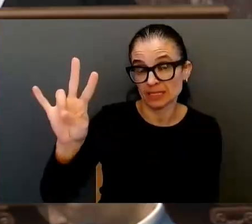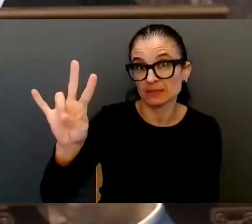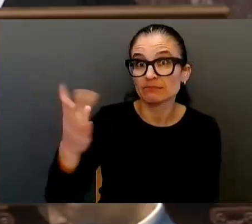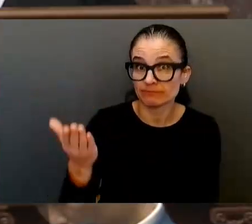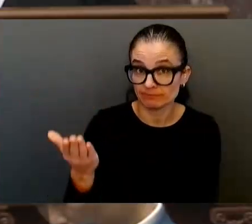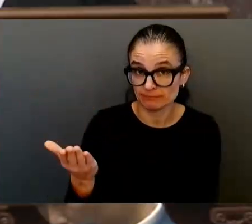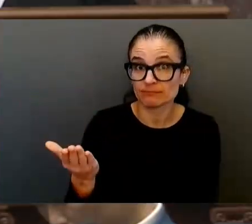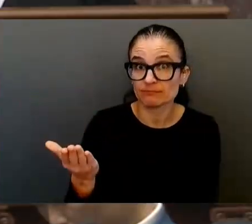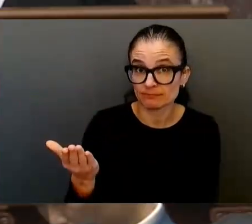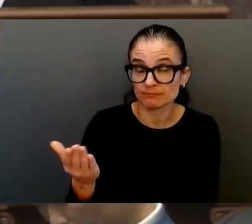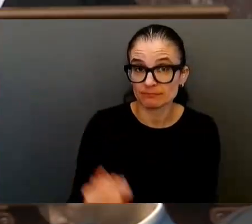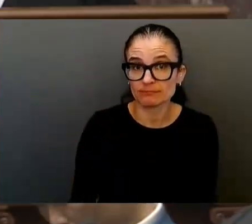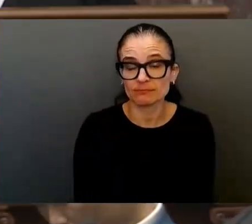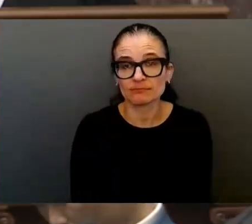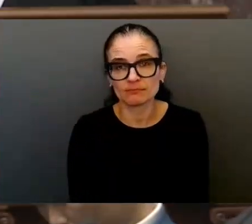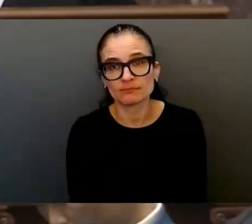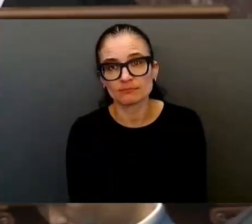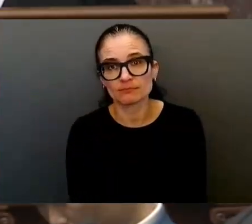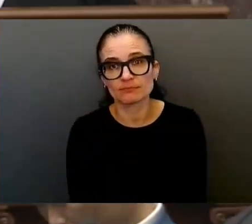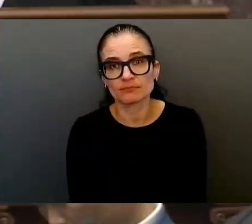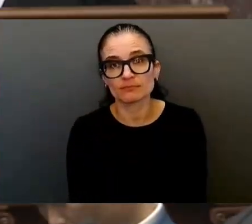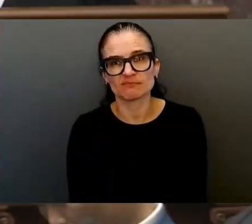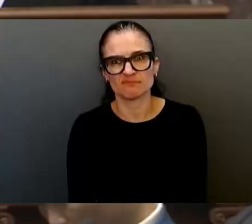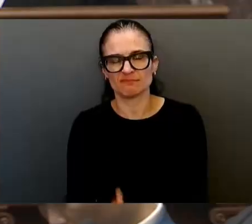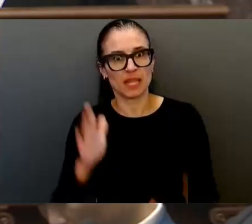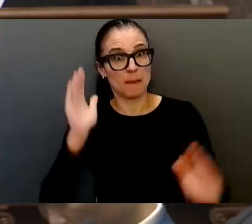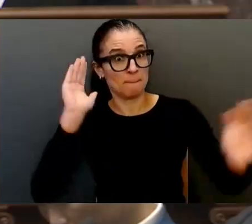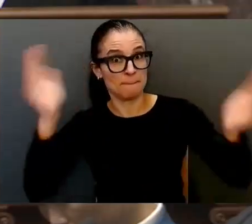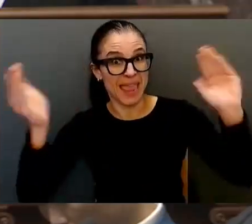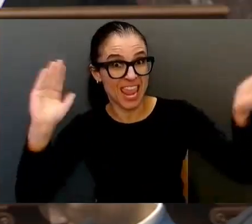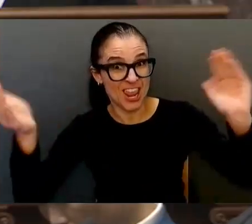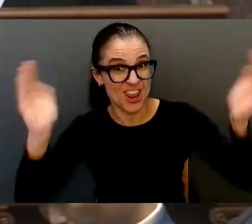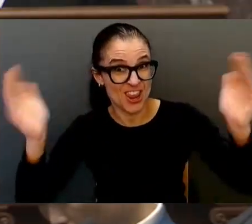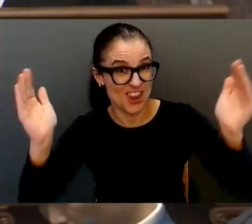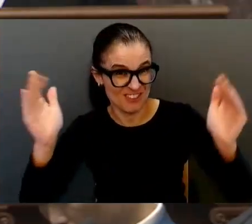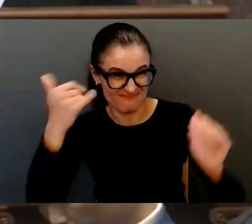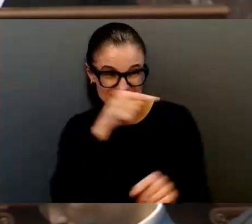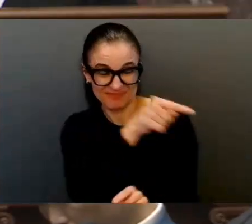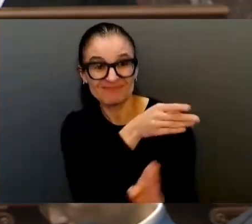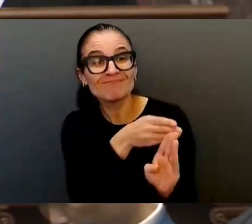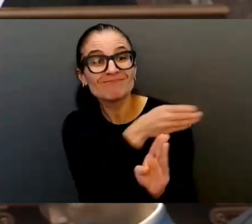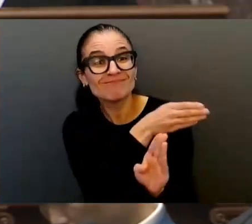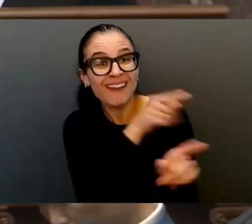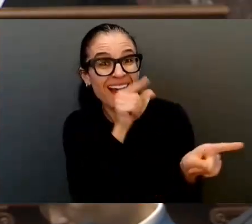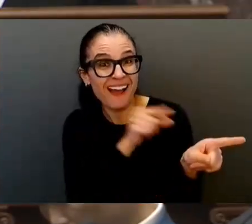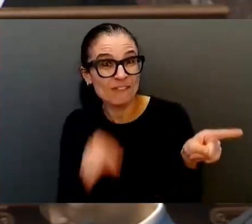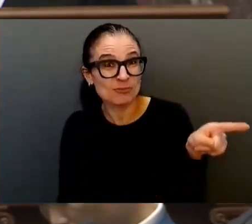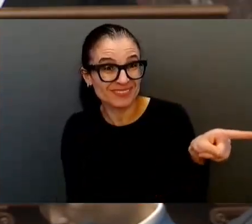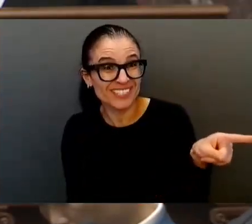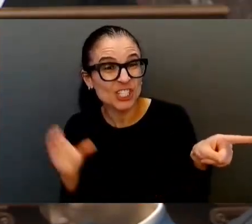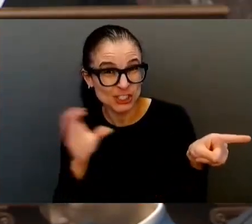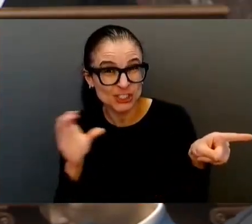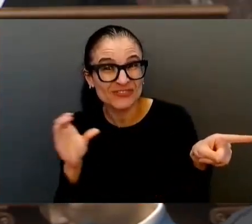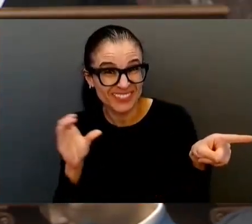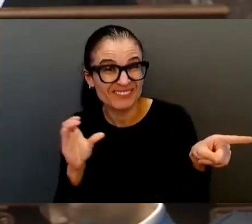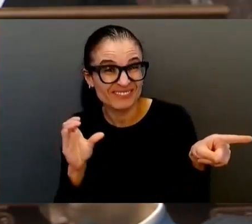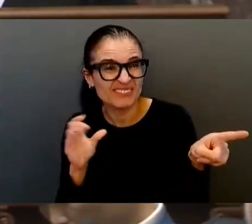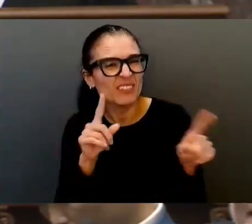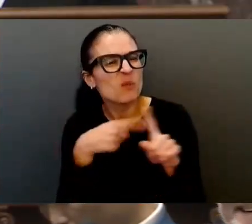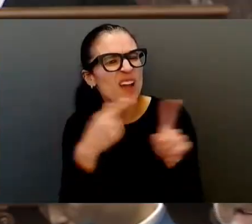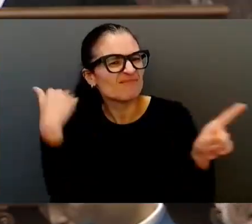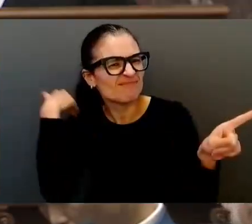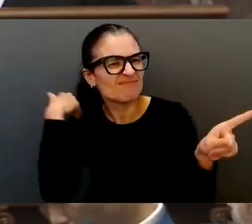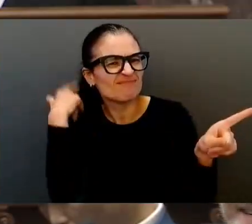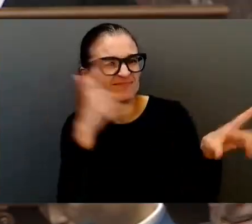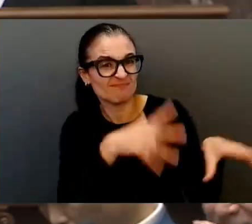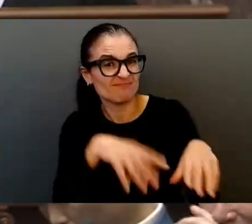In contrast, we'll remember that the Conservative leader, when his government was in power, they'd frozen income assistance rates